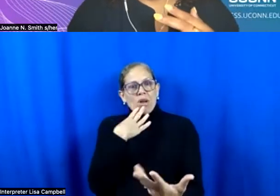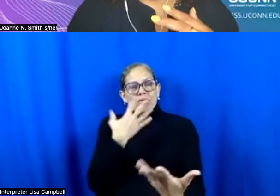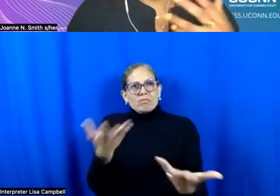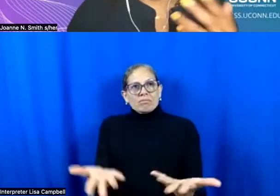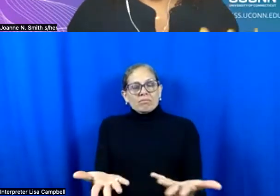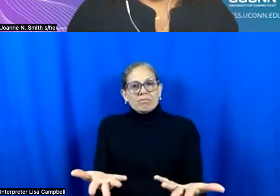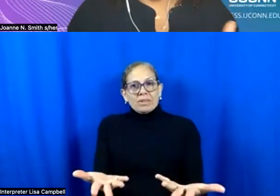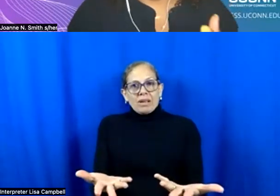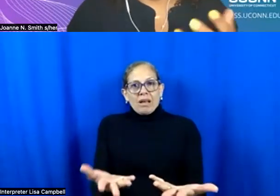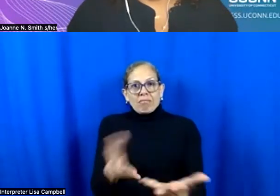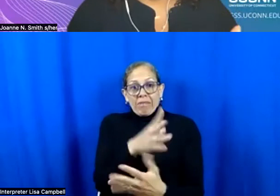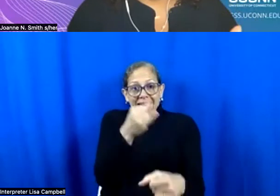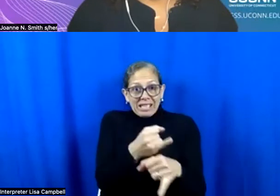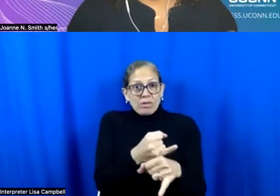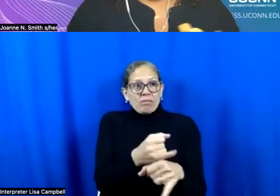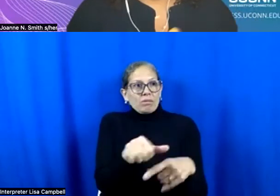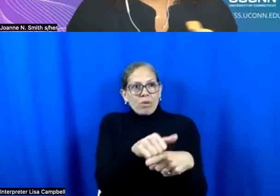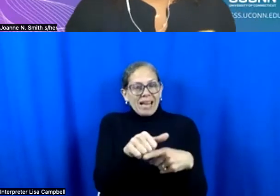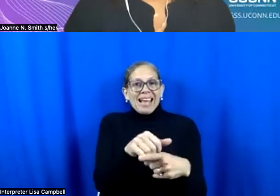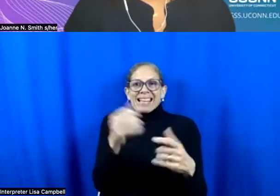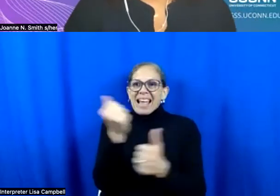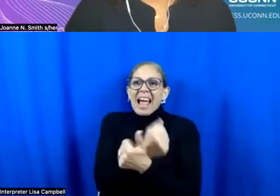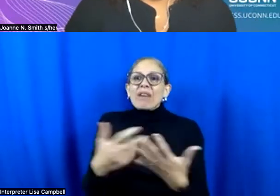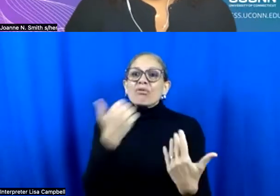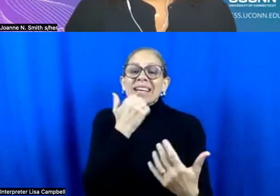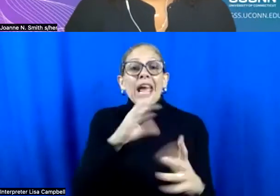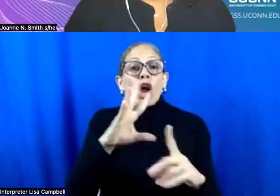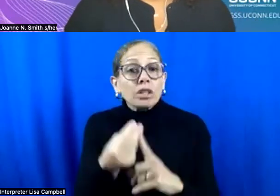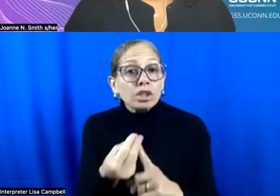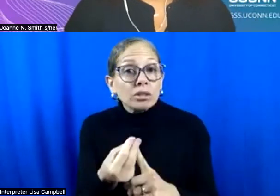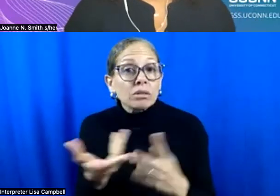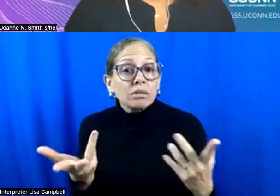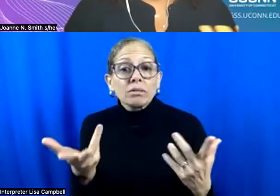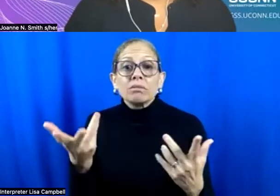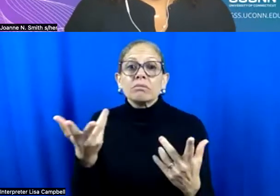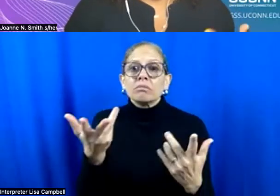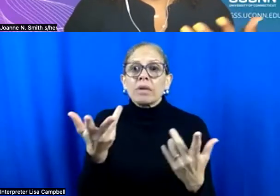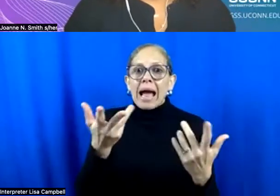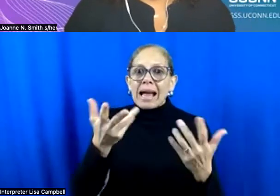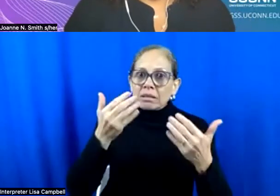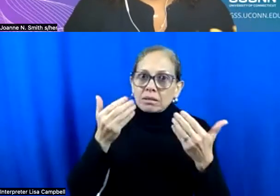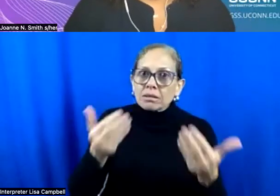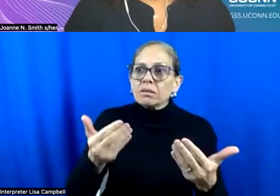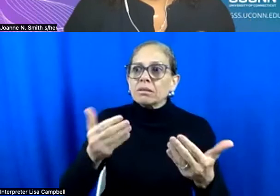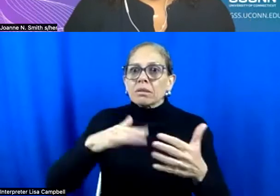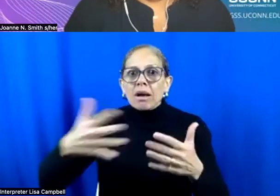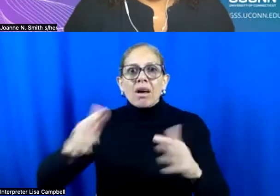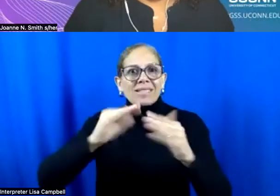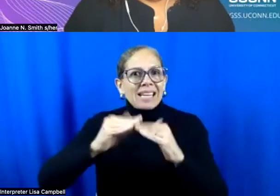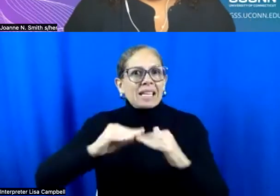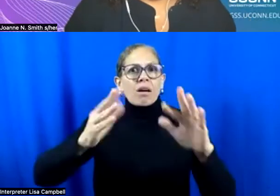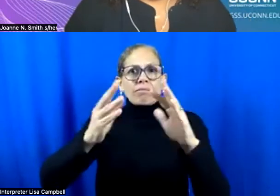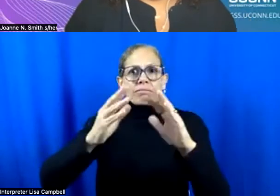you know, institutions and practices. It's the everyday culture and rhythm of cities, you know, of